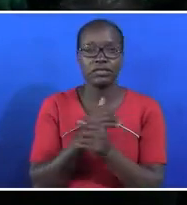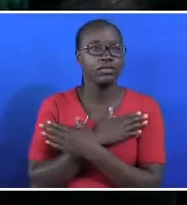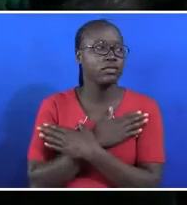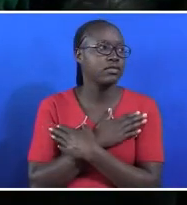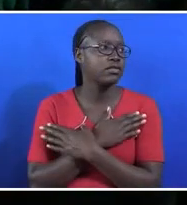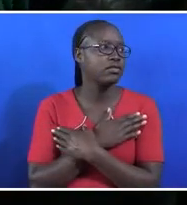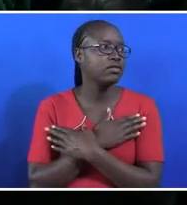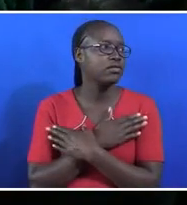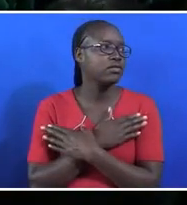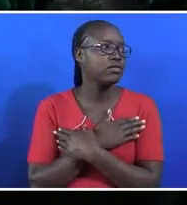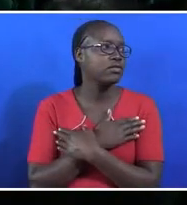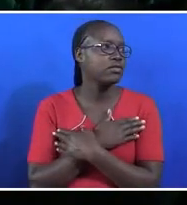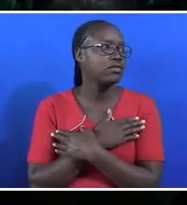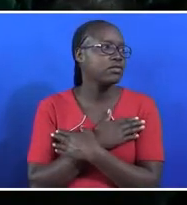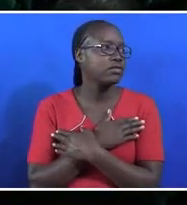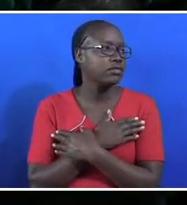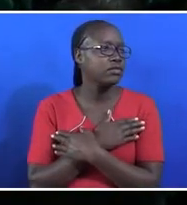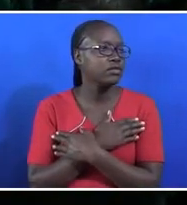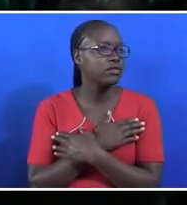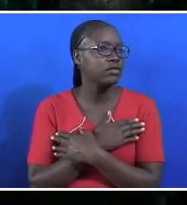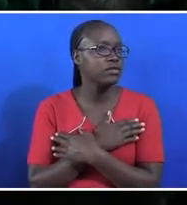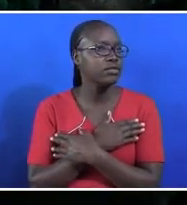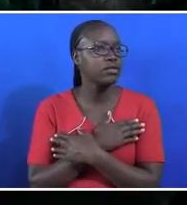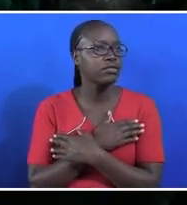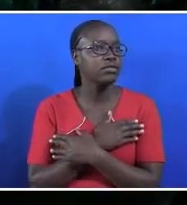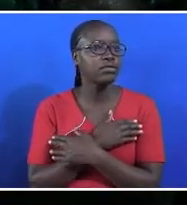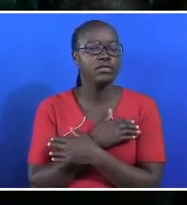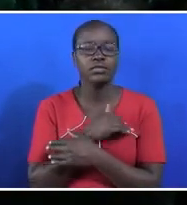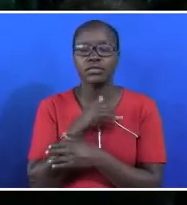not gone too far that the Lord cannot save you.